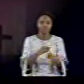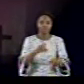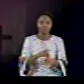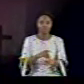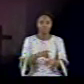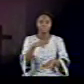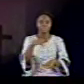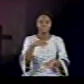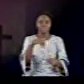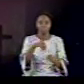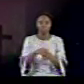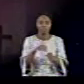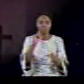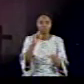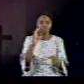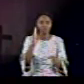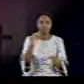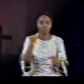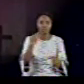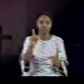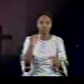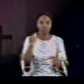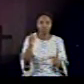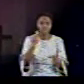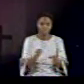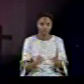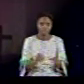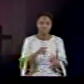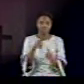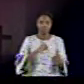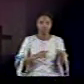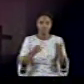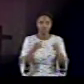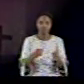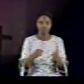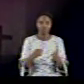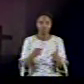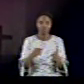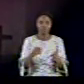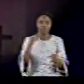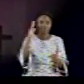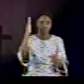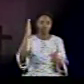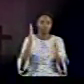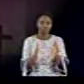when i come to the he has not mentioned my gift